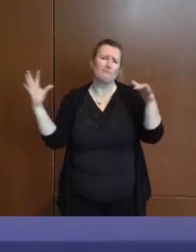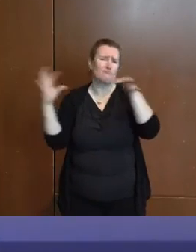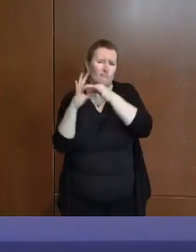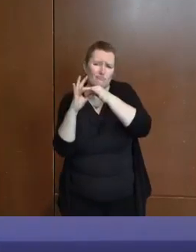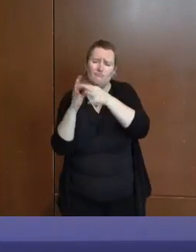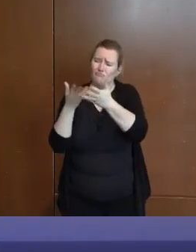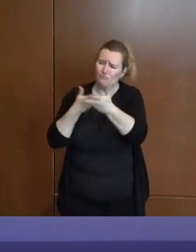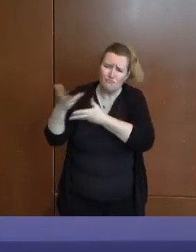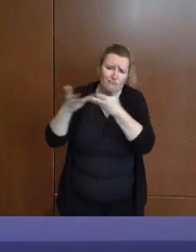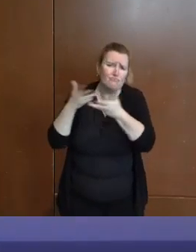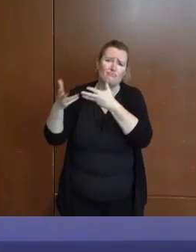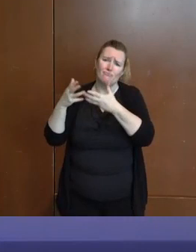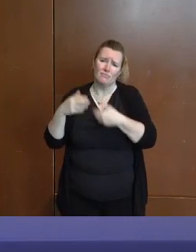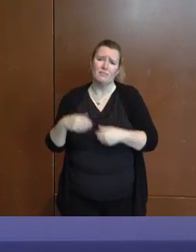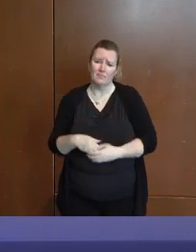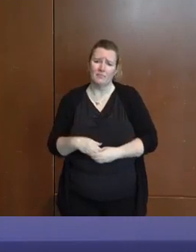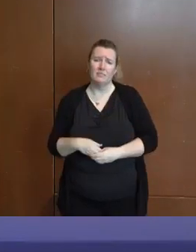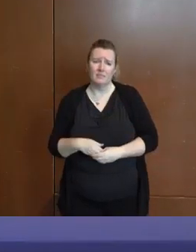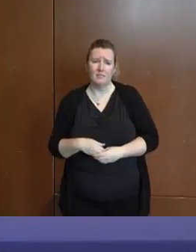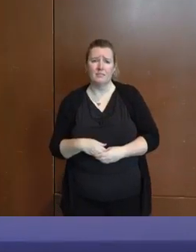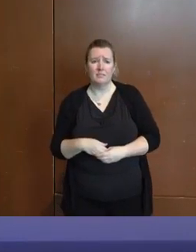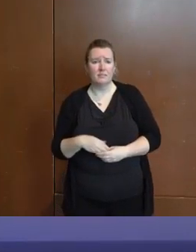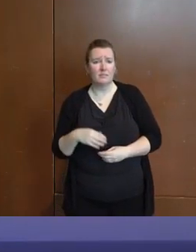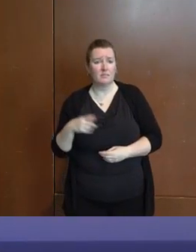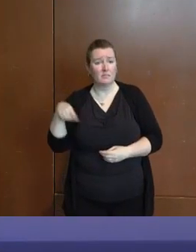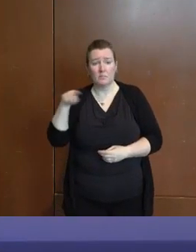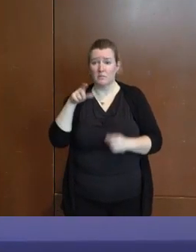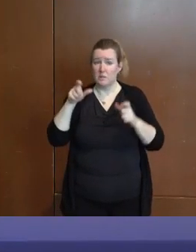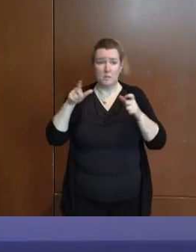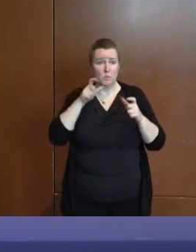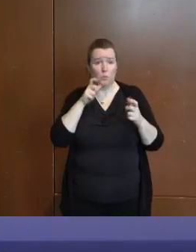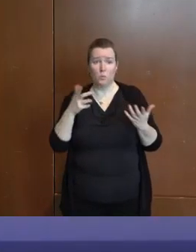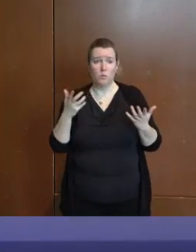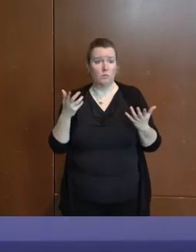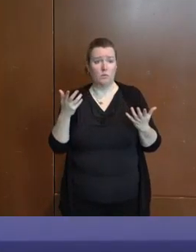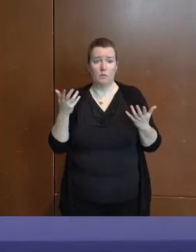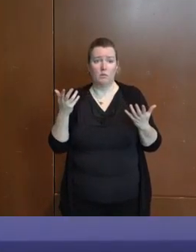the challenges they may have in their lives. So I think that